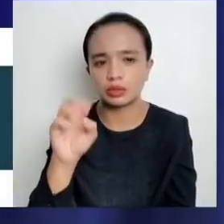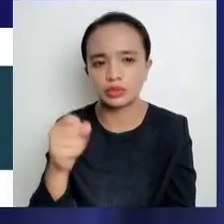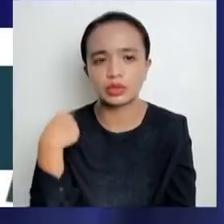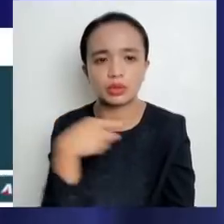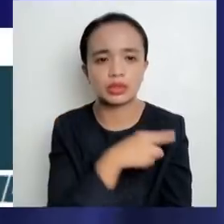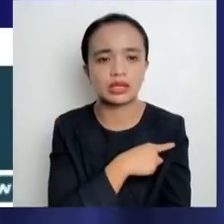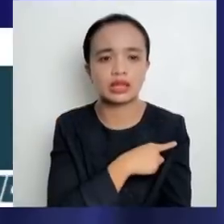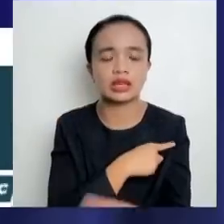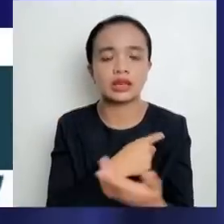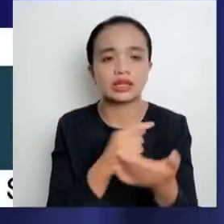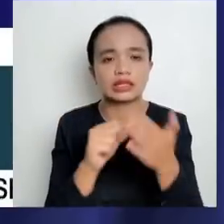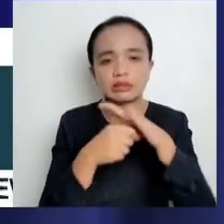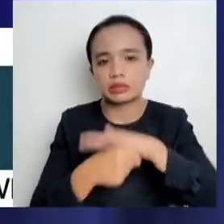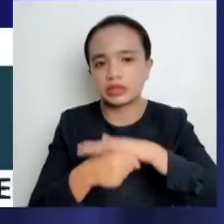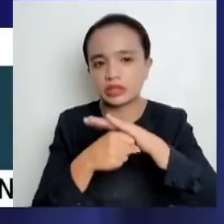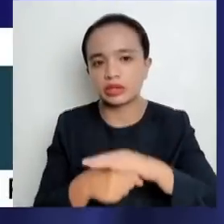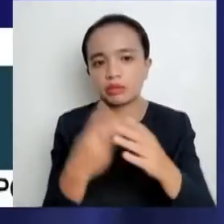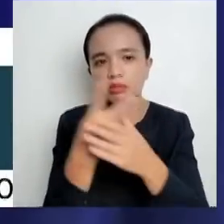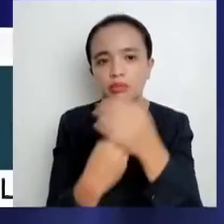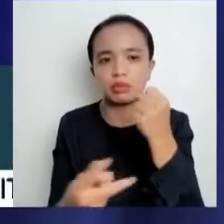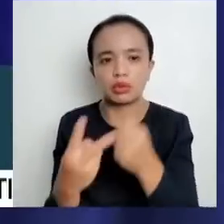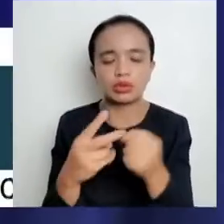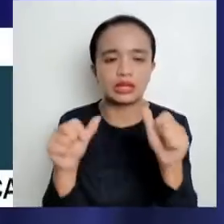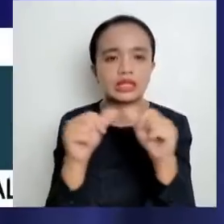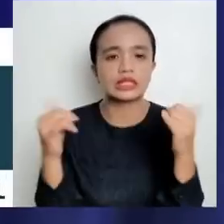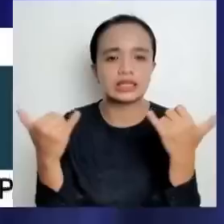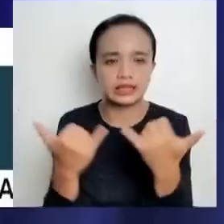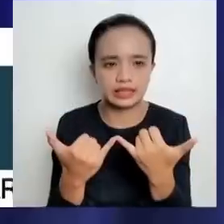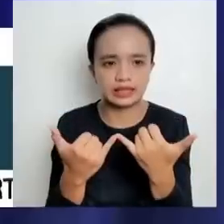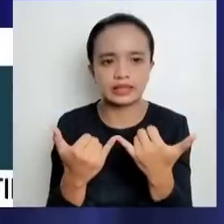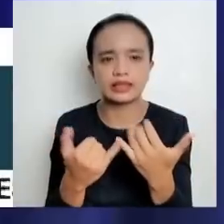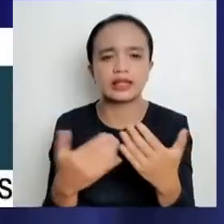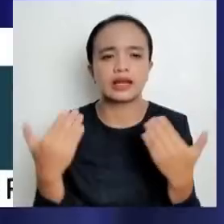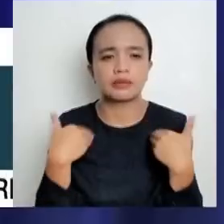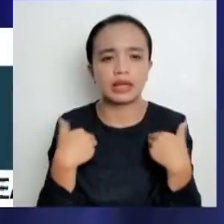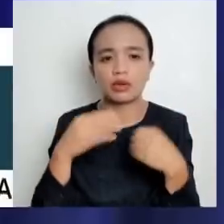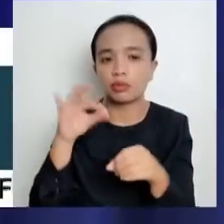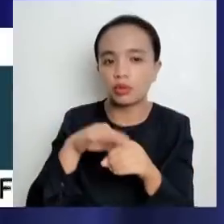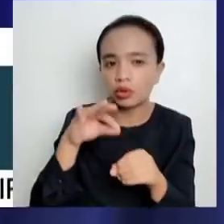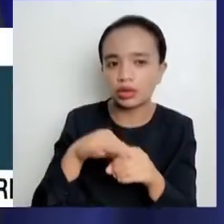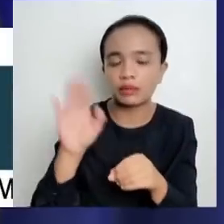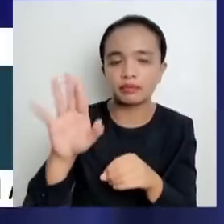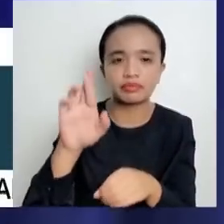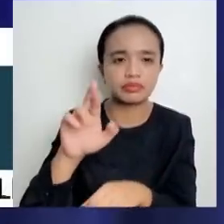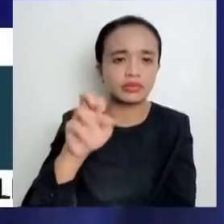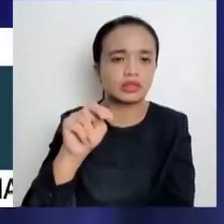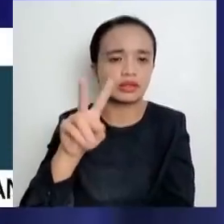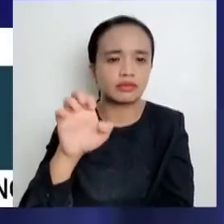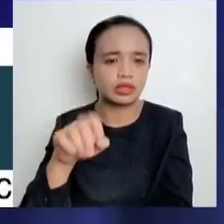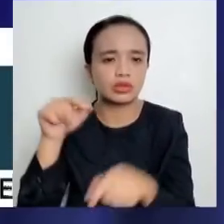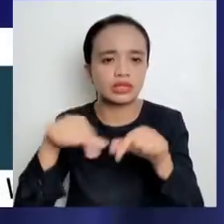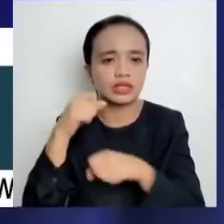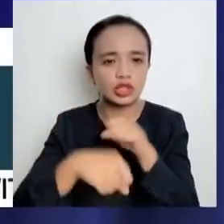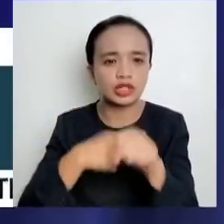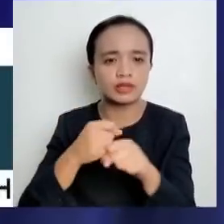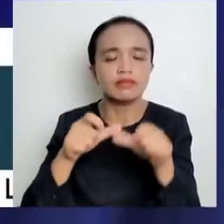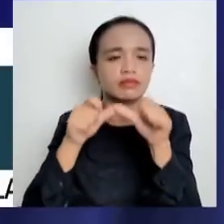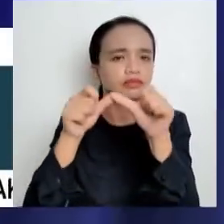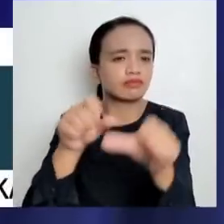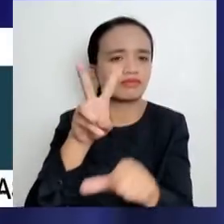both collecting agency. Meron kaming program, revenues nila for this year, next year, and hanggang